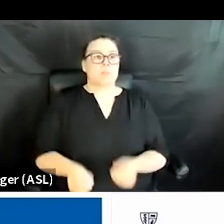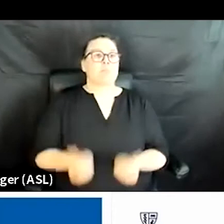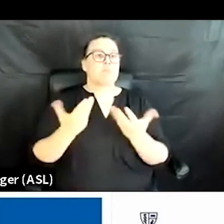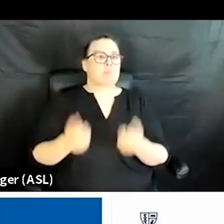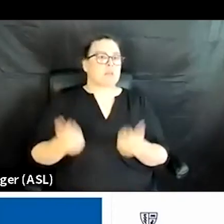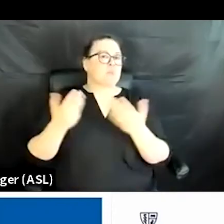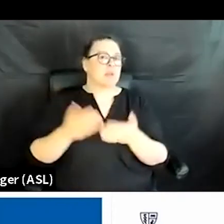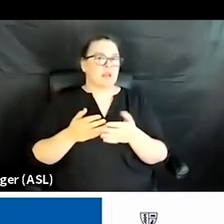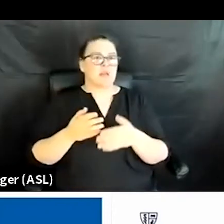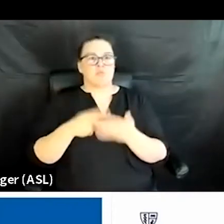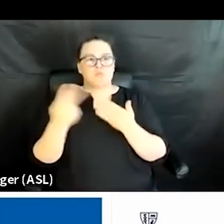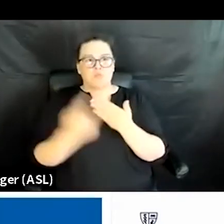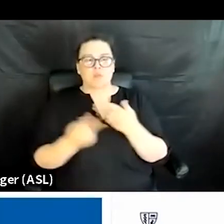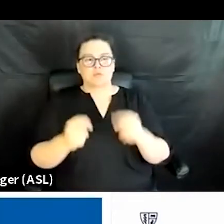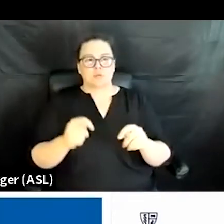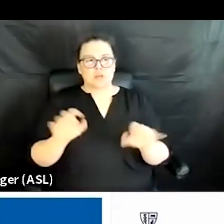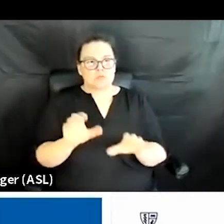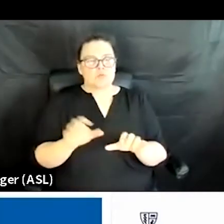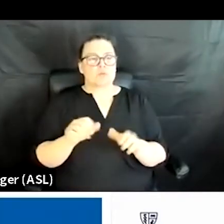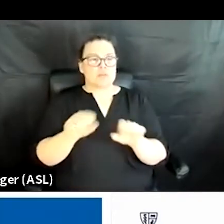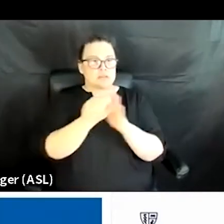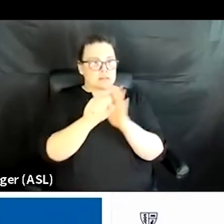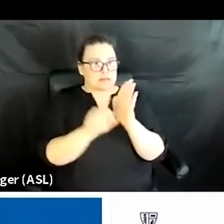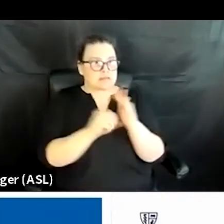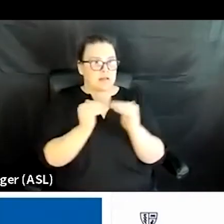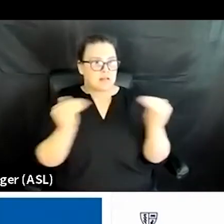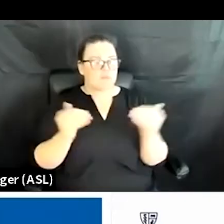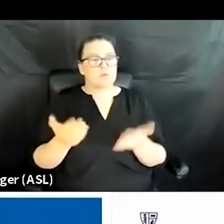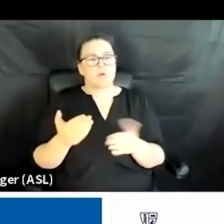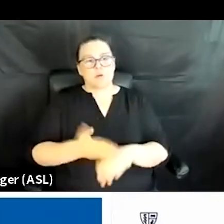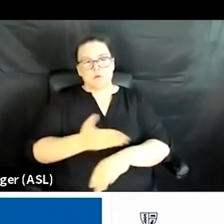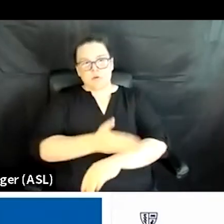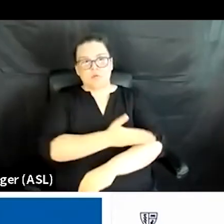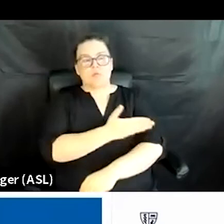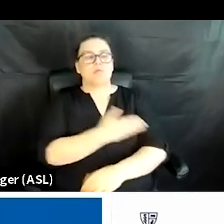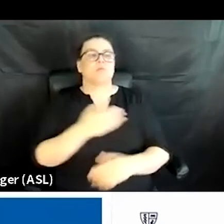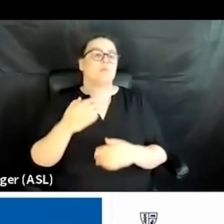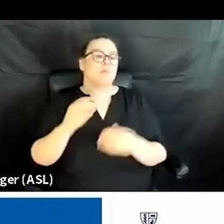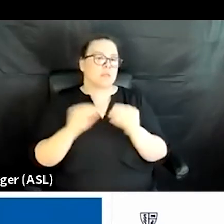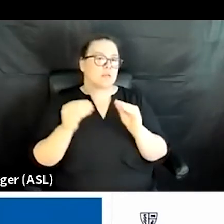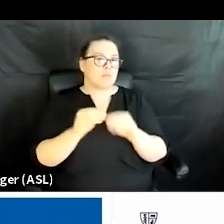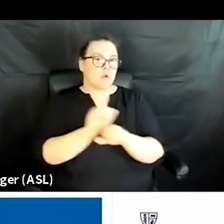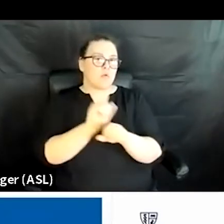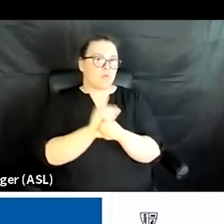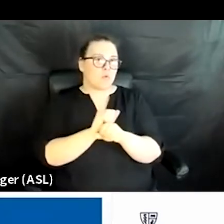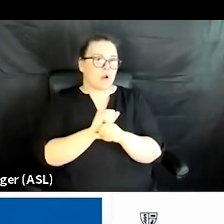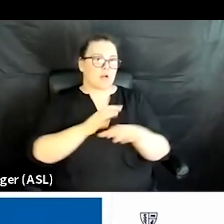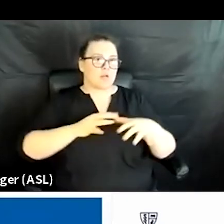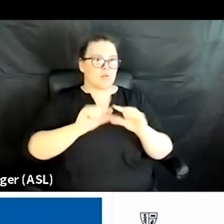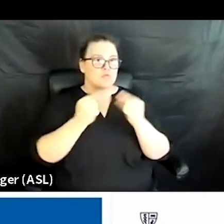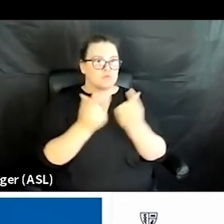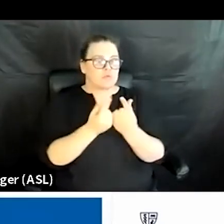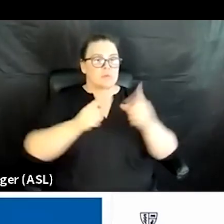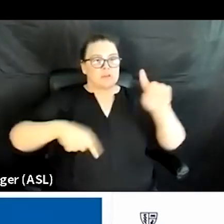do at the state and private level is to increase the diversity of the workforce itself. Oh, absolutely.